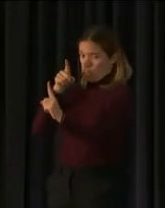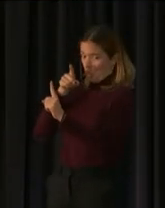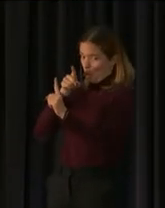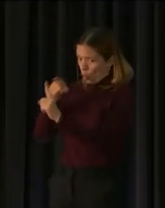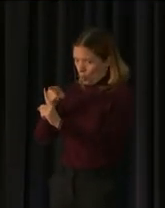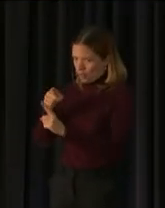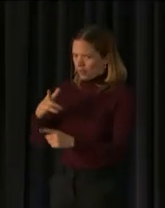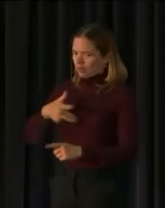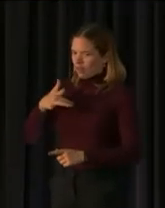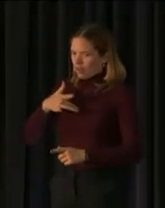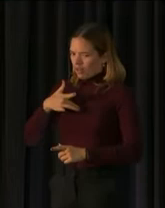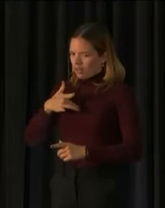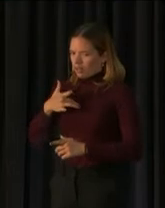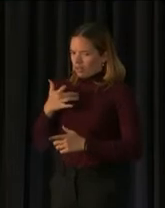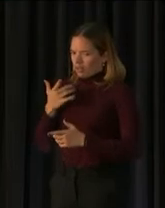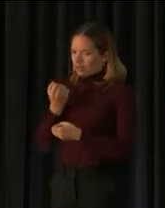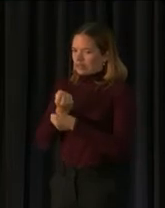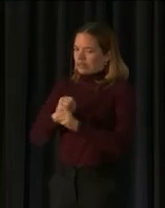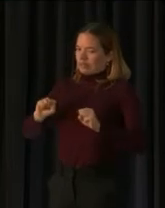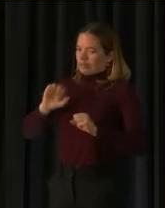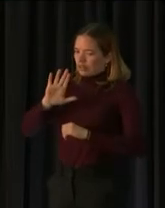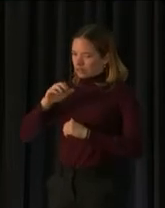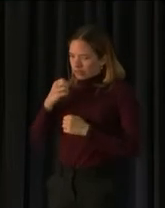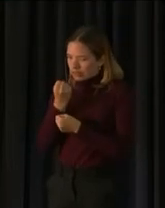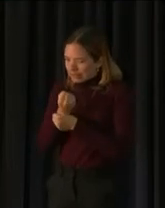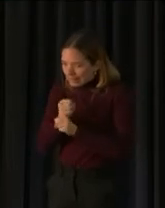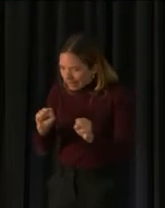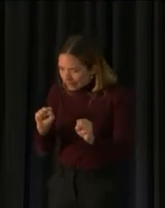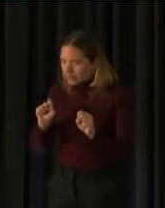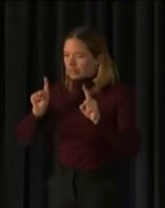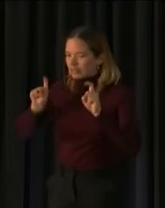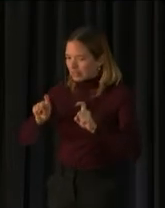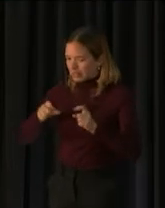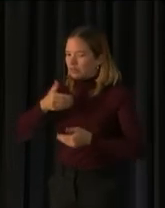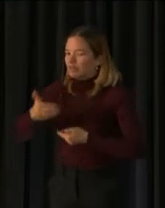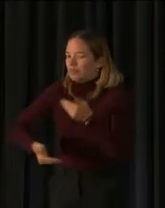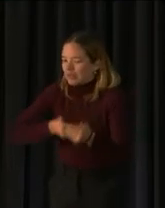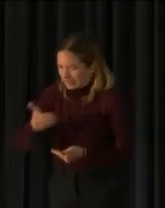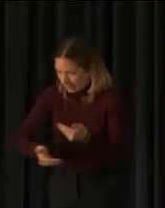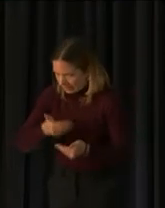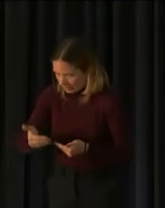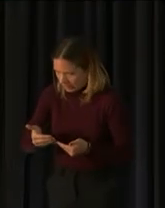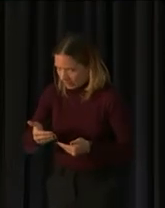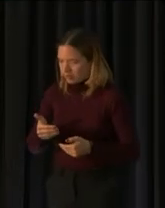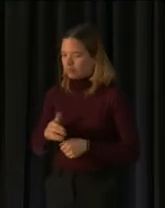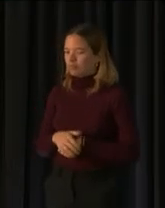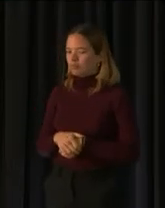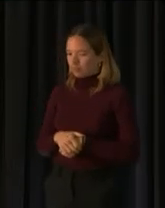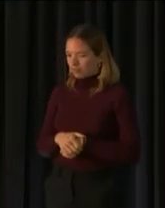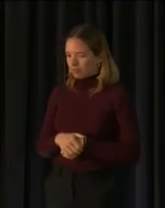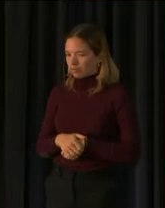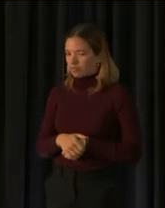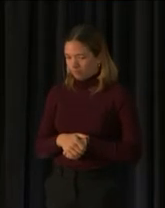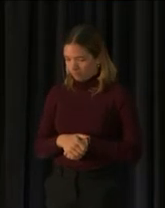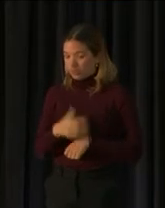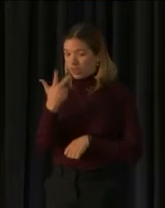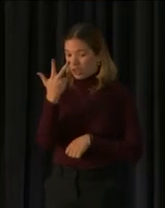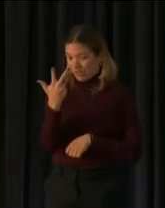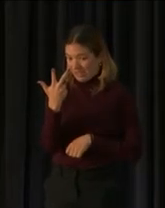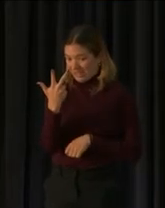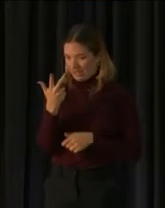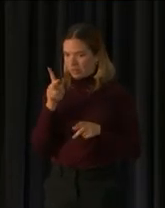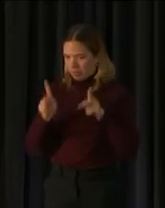like. Tonight, I have a few of my colleagues to help bring some of these points to life. We have Dr. Brent Elliott, who